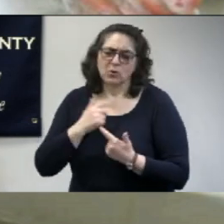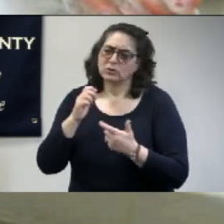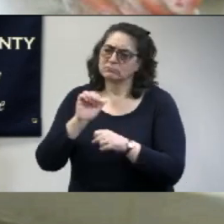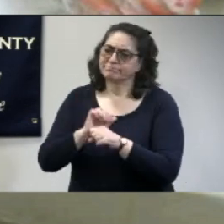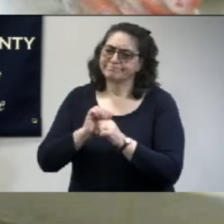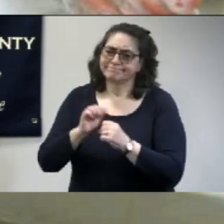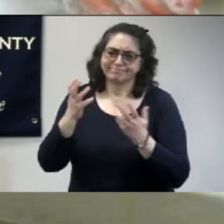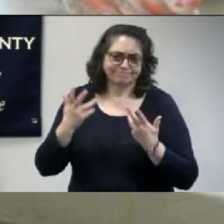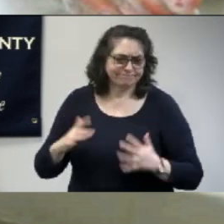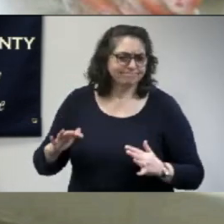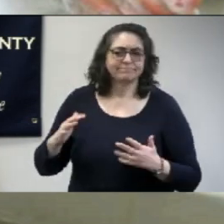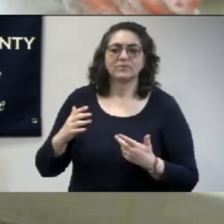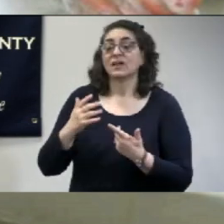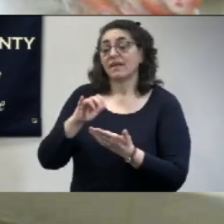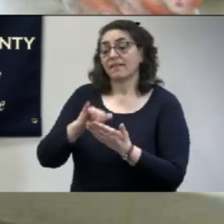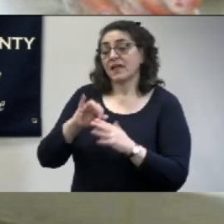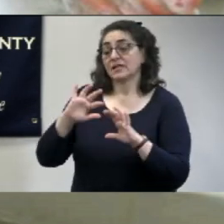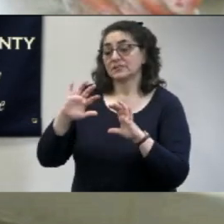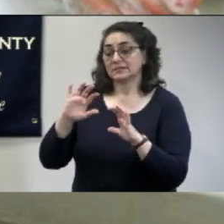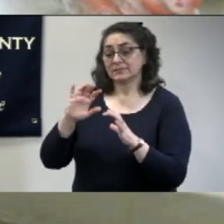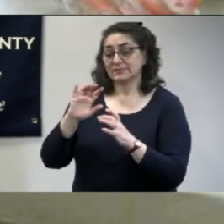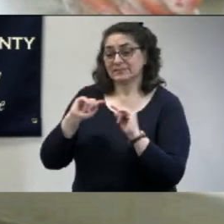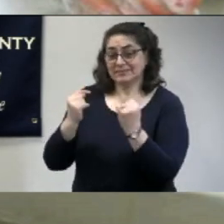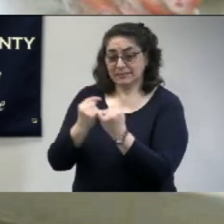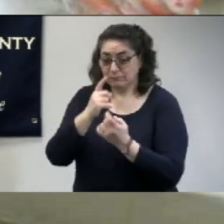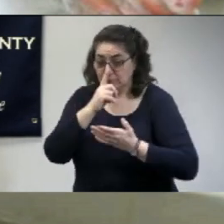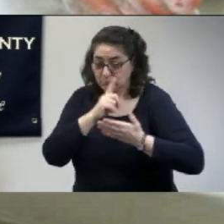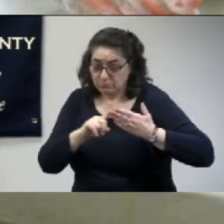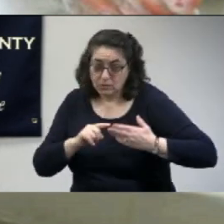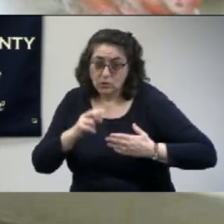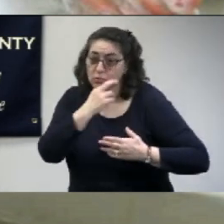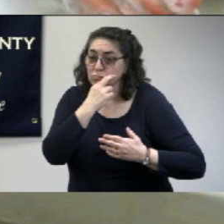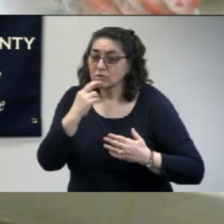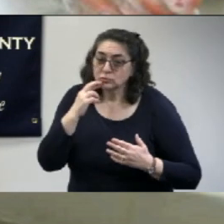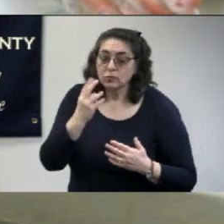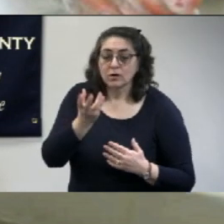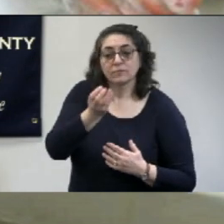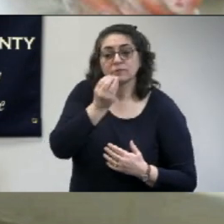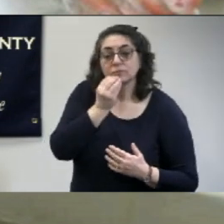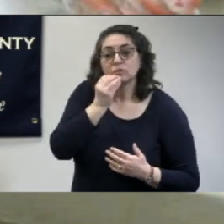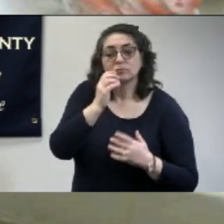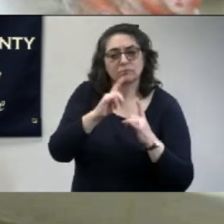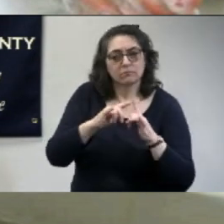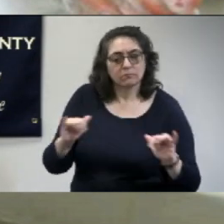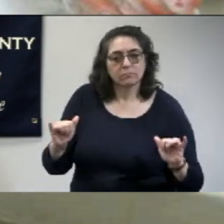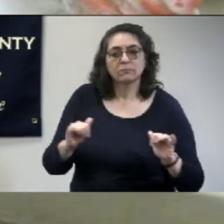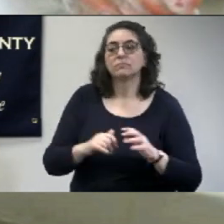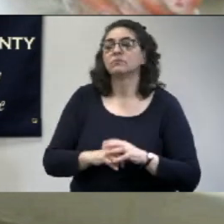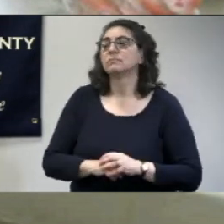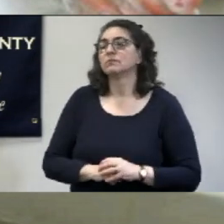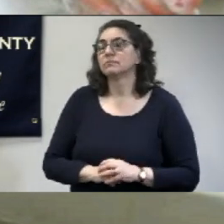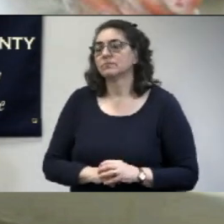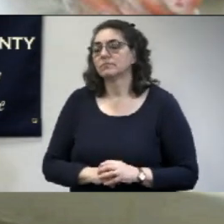the team that does the inspections of restaurants and pools and so forth. And